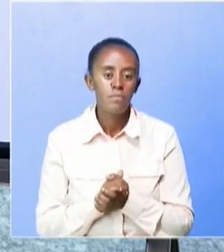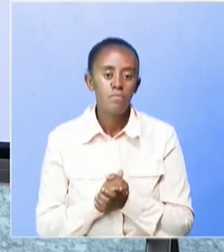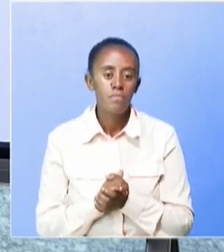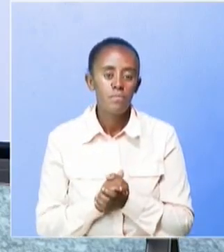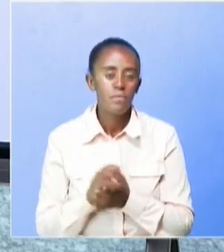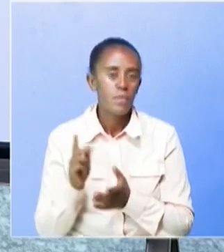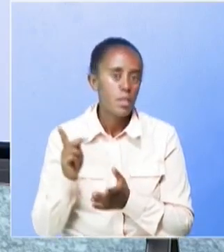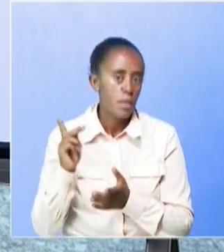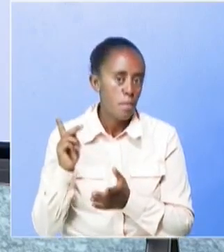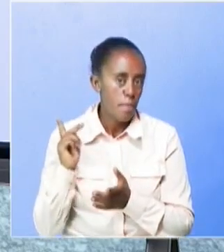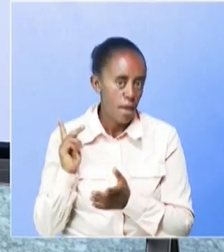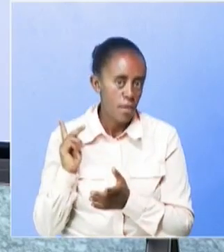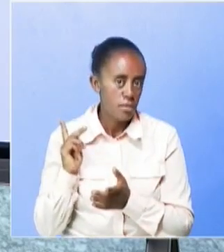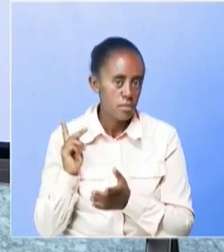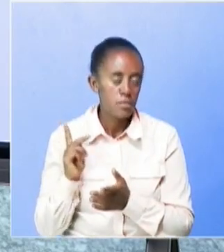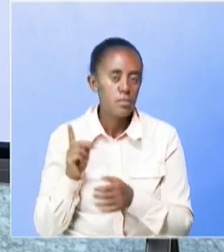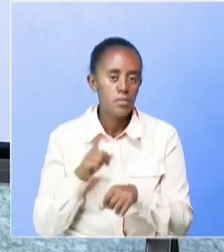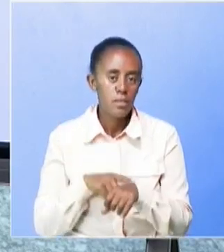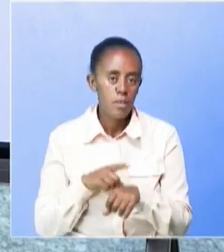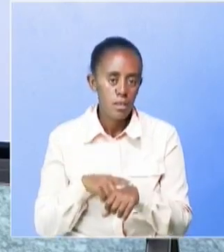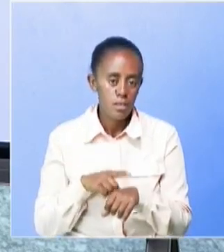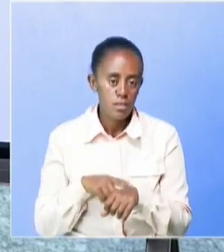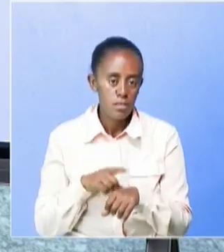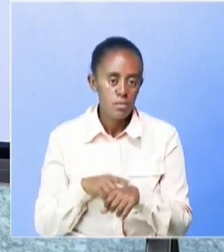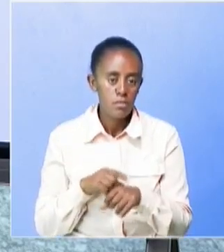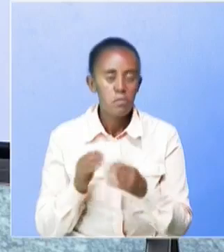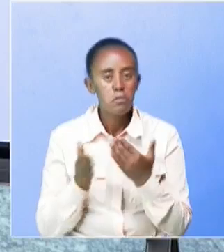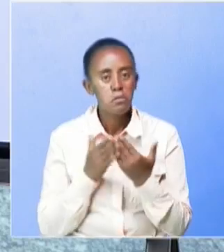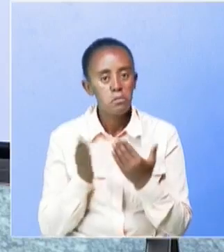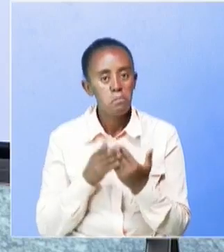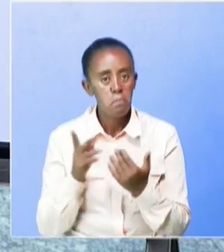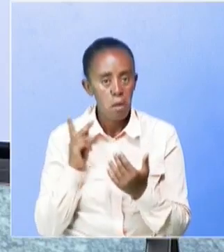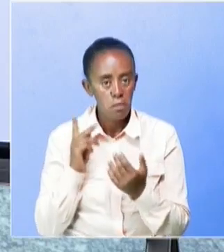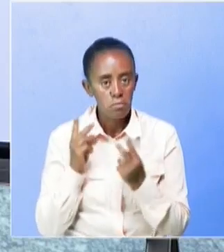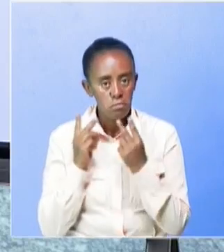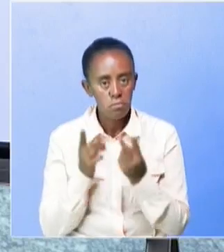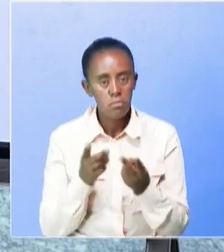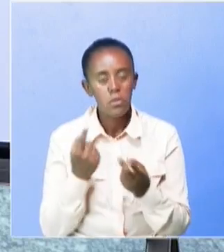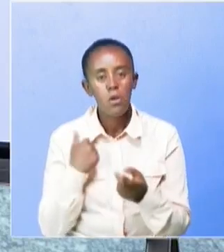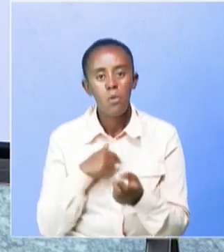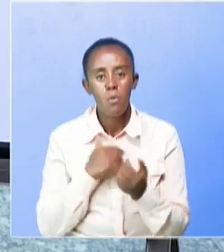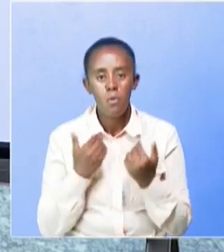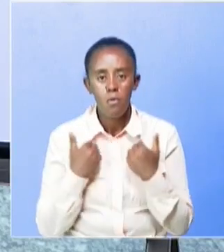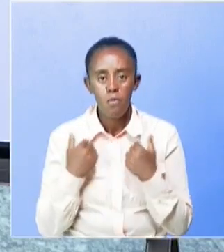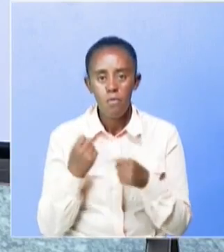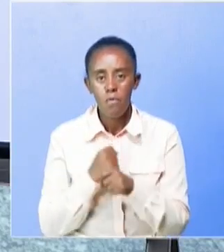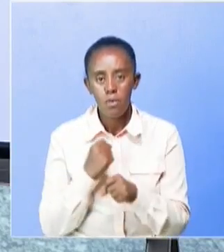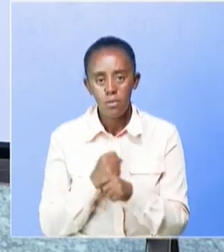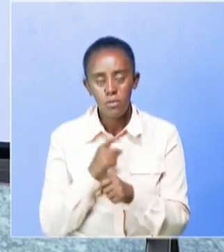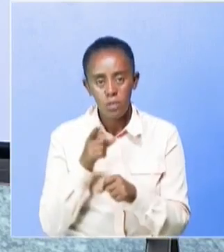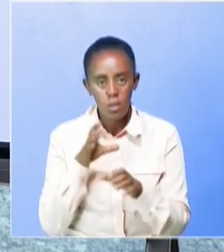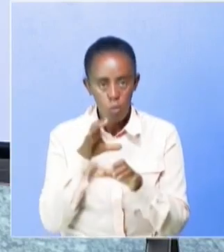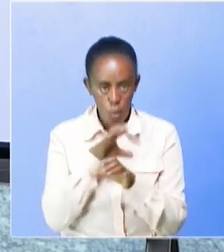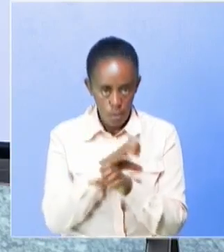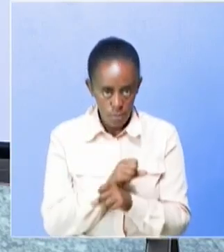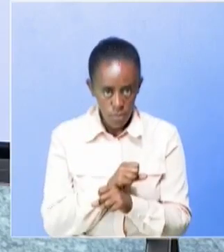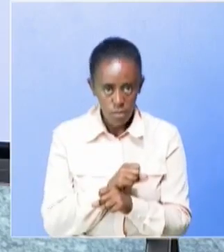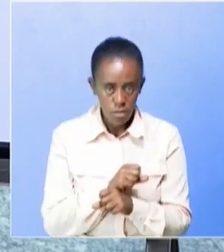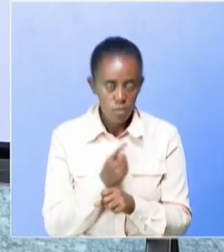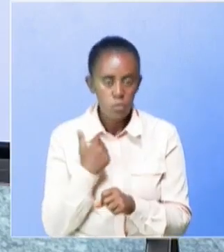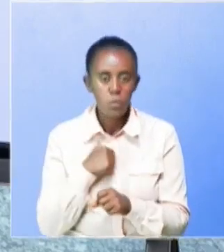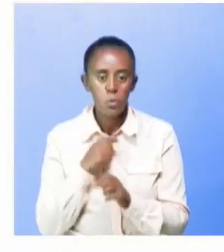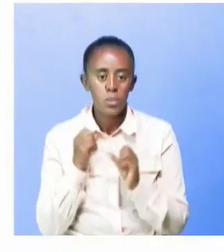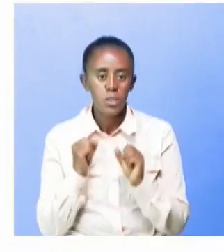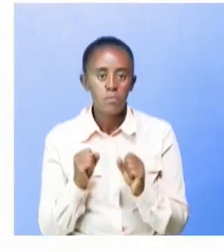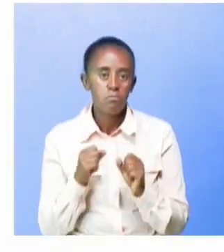the past tense. In the simple past, we have an action that is completed. We could say,